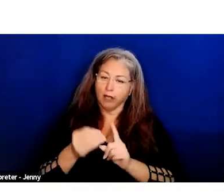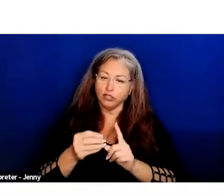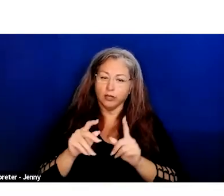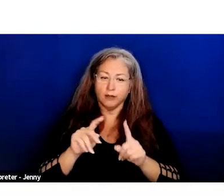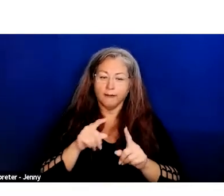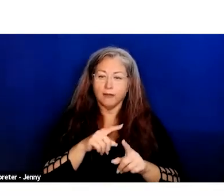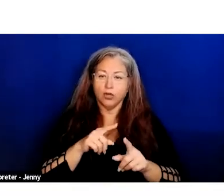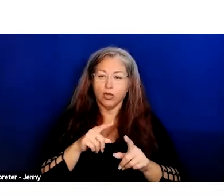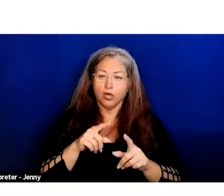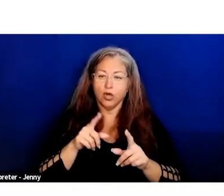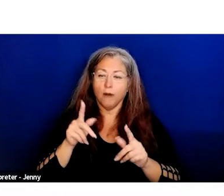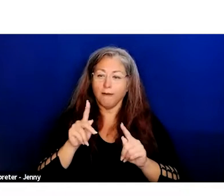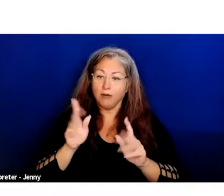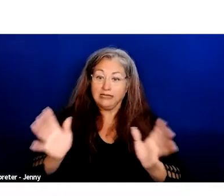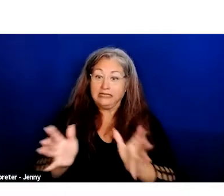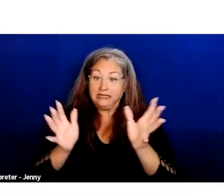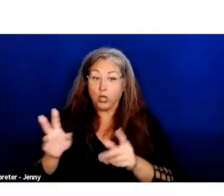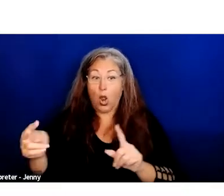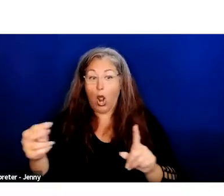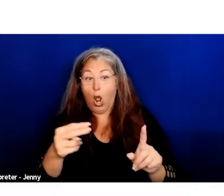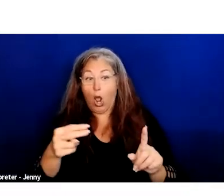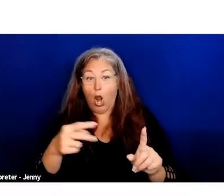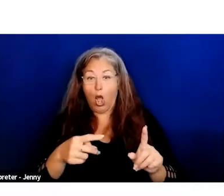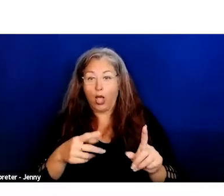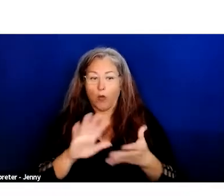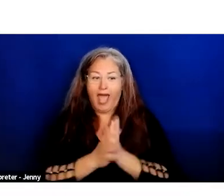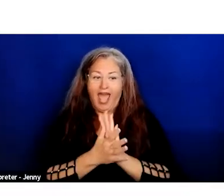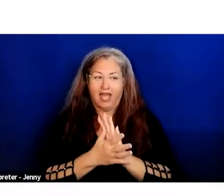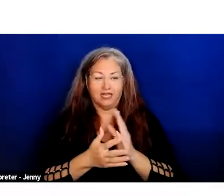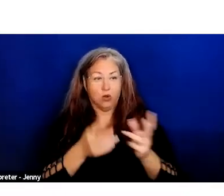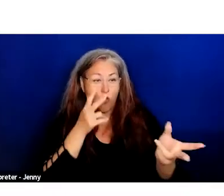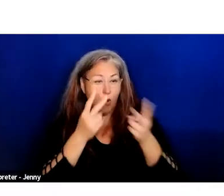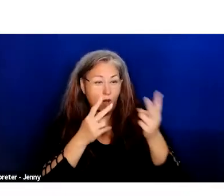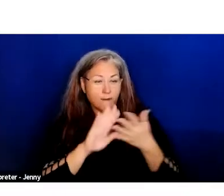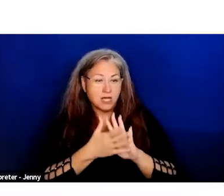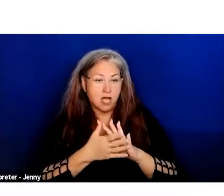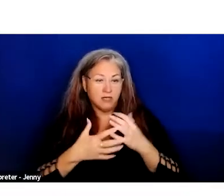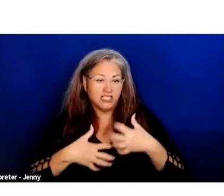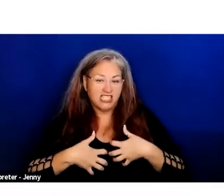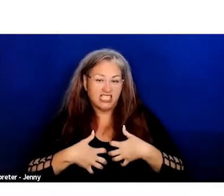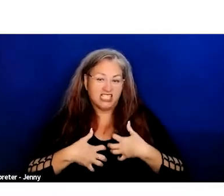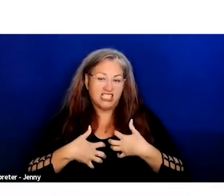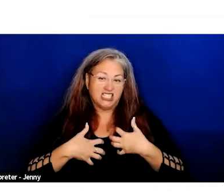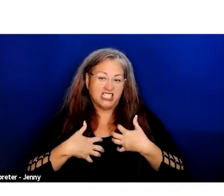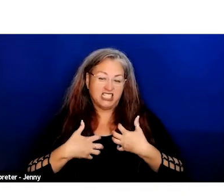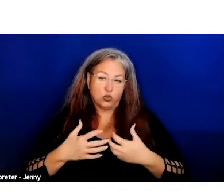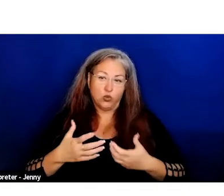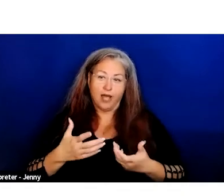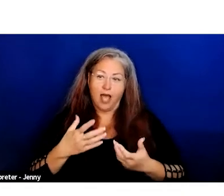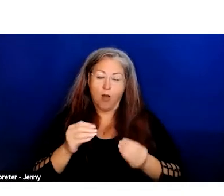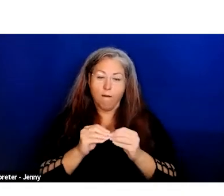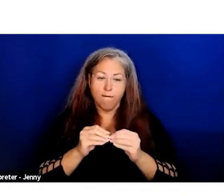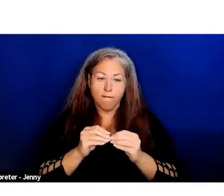to look to things to become more angry about, to become outraged about, to be glued